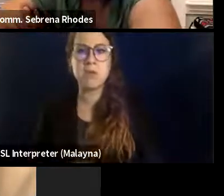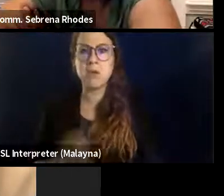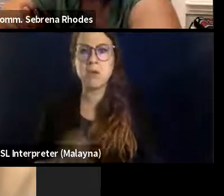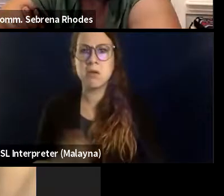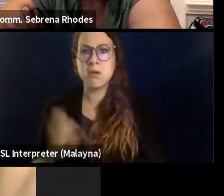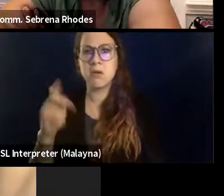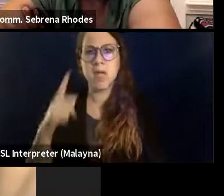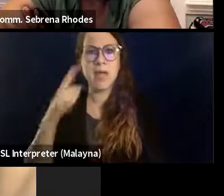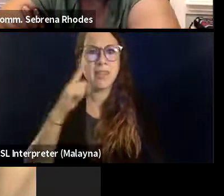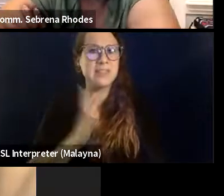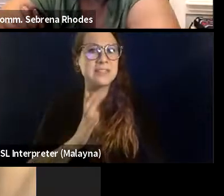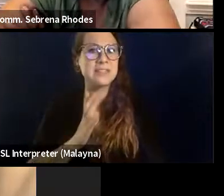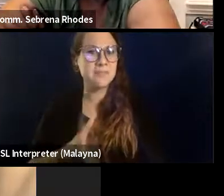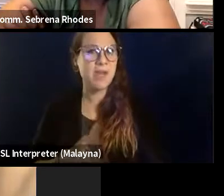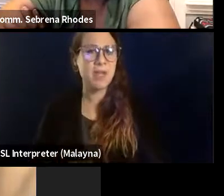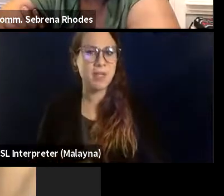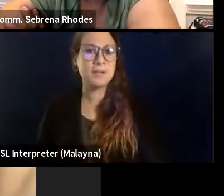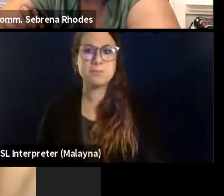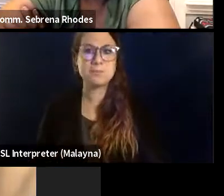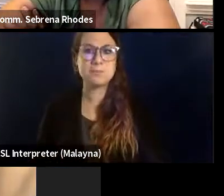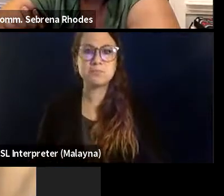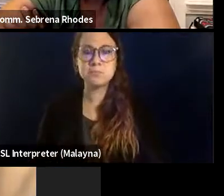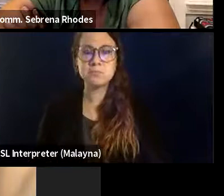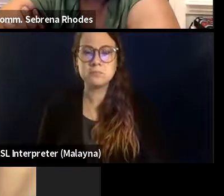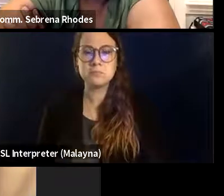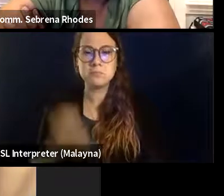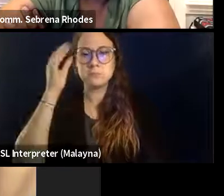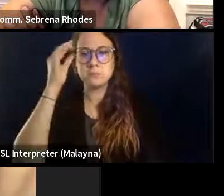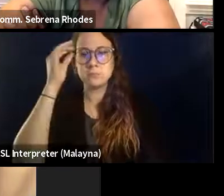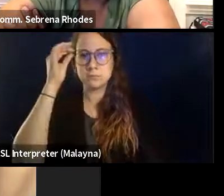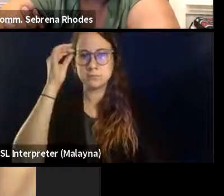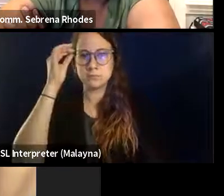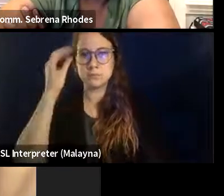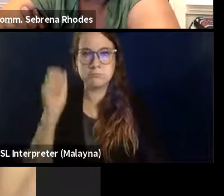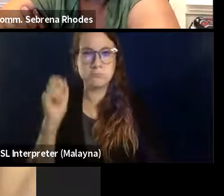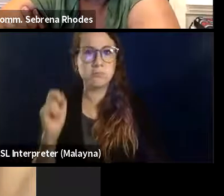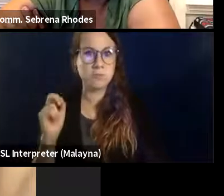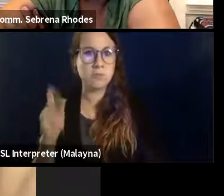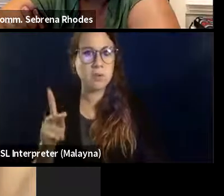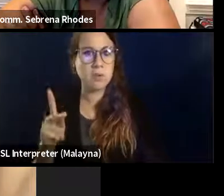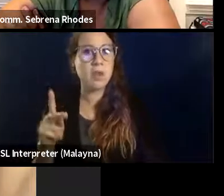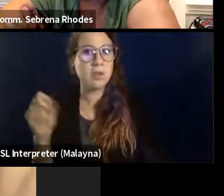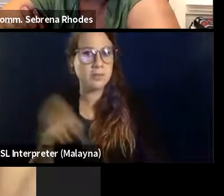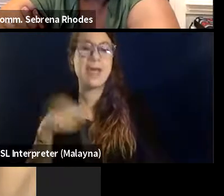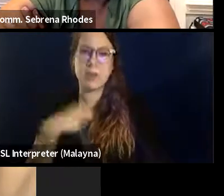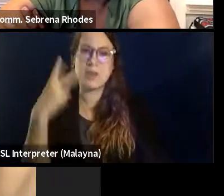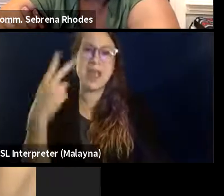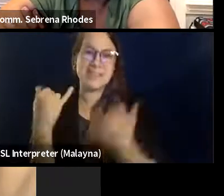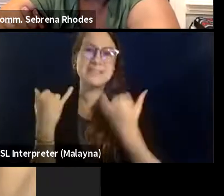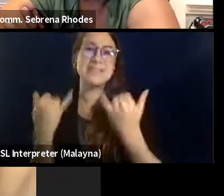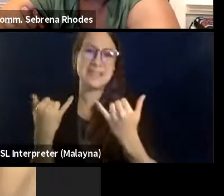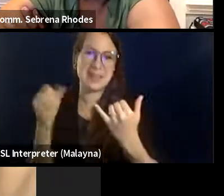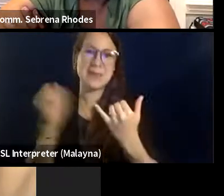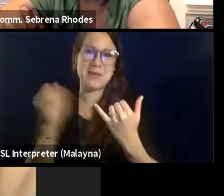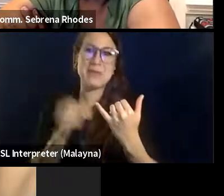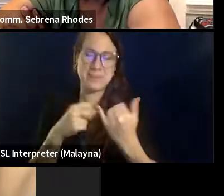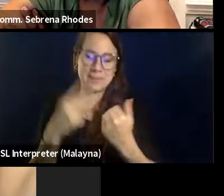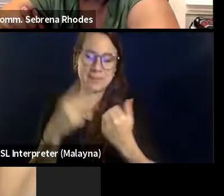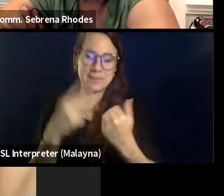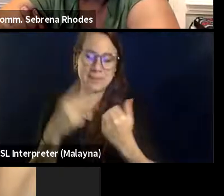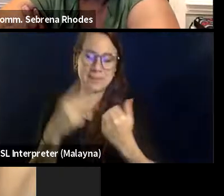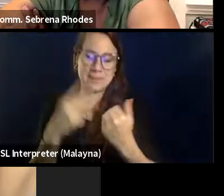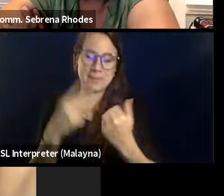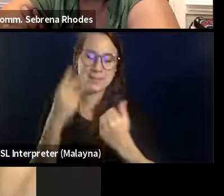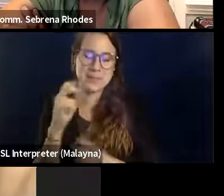fine. Yes. Okay. Yeah, I do see that gas backpack. Okay, so I think